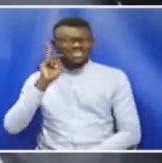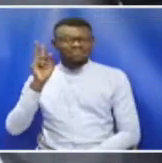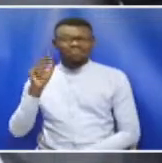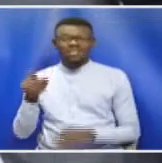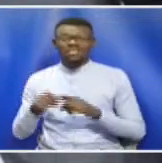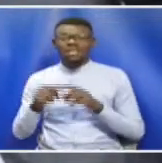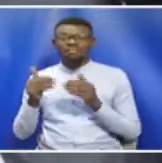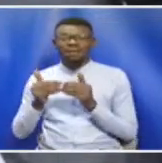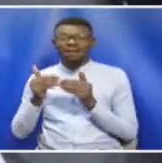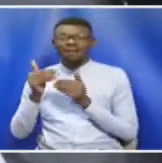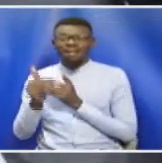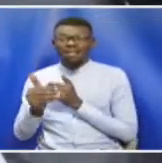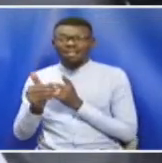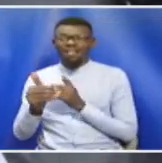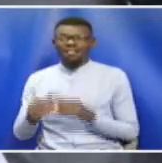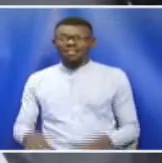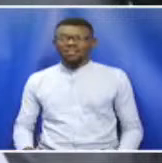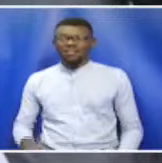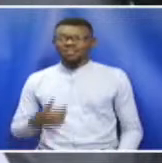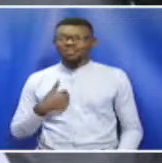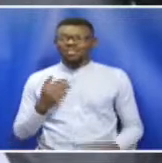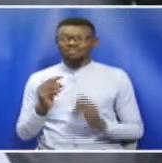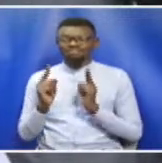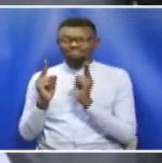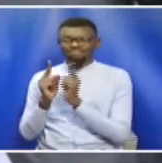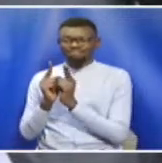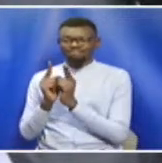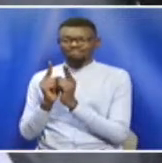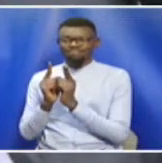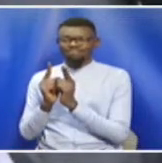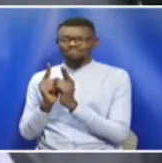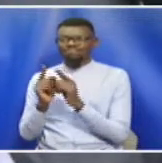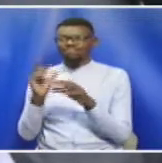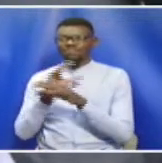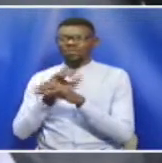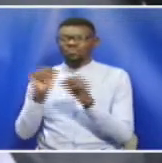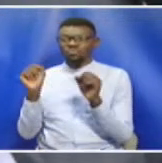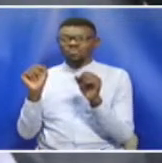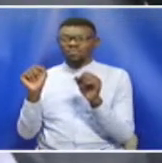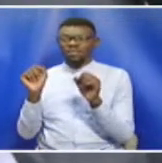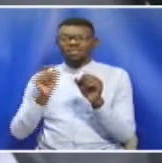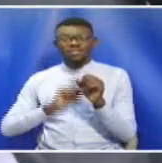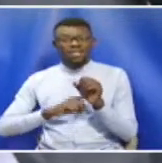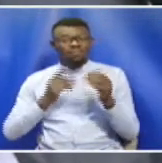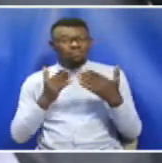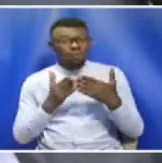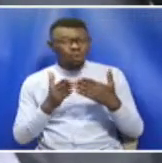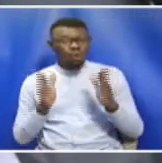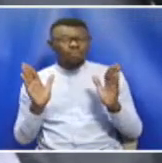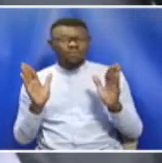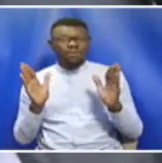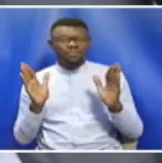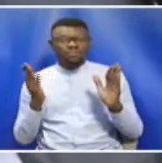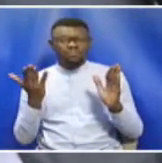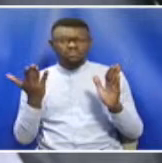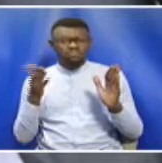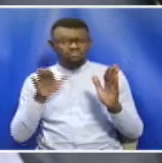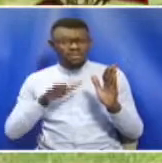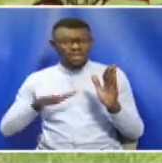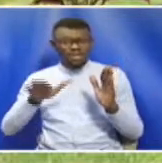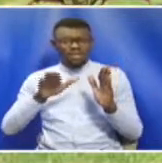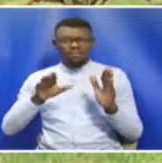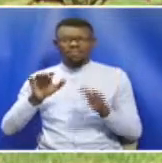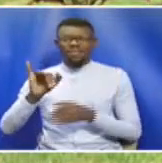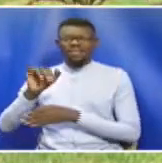invited now to meet His Excellency the President at Ikonge when we were opening the Chepilate